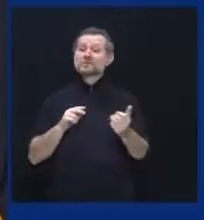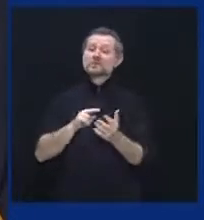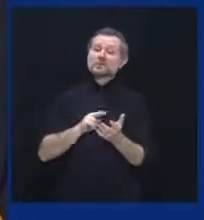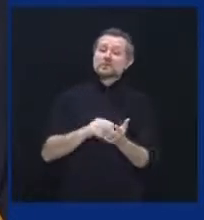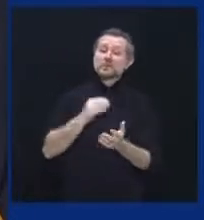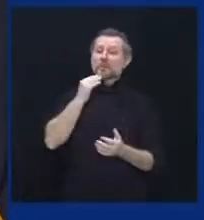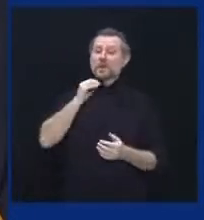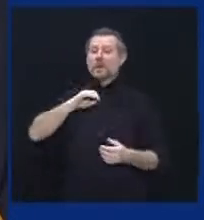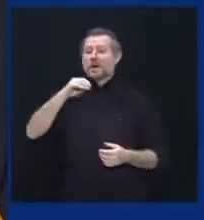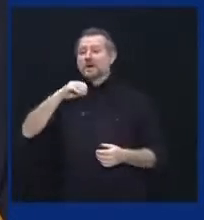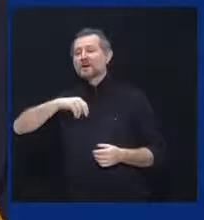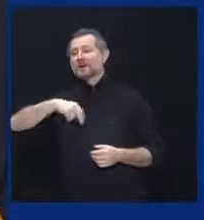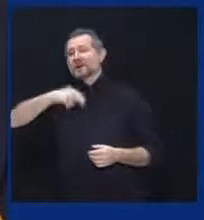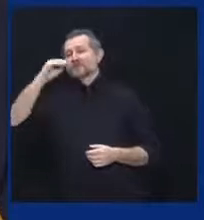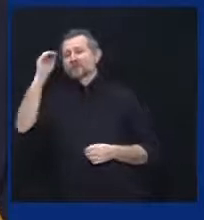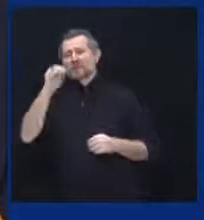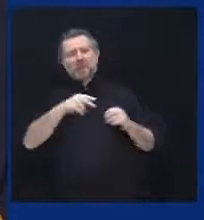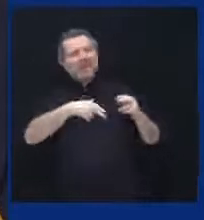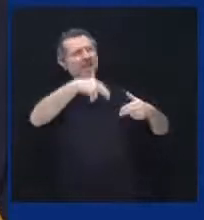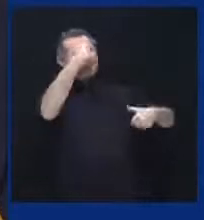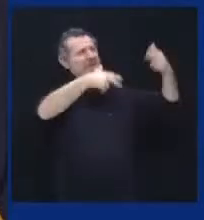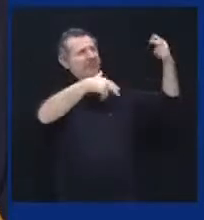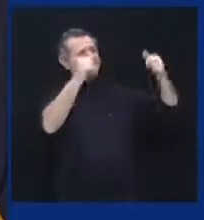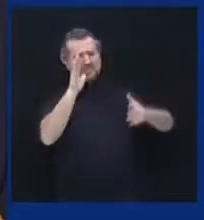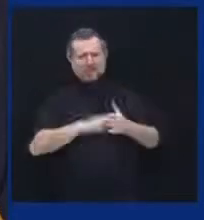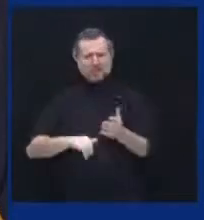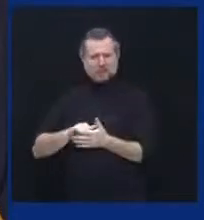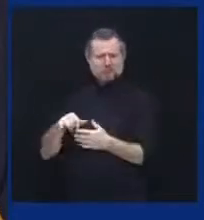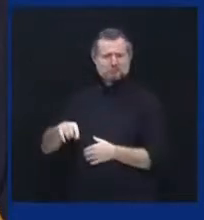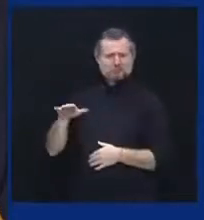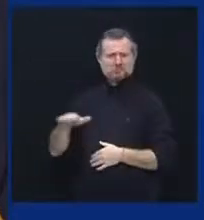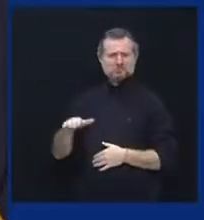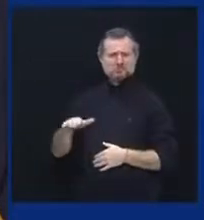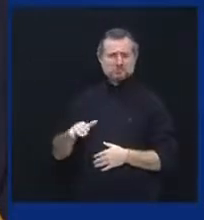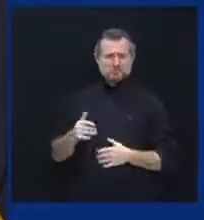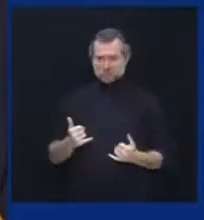It's higher. Today